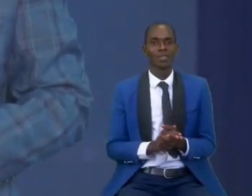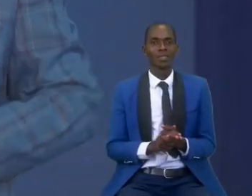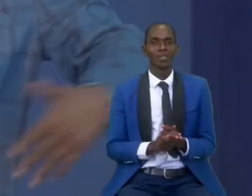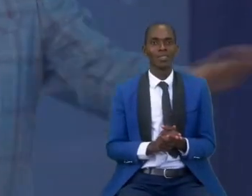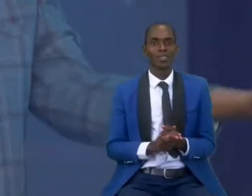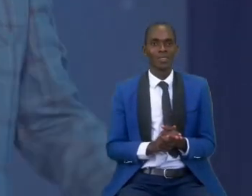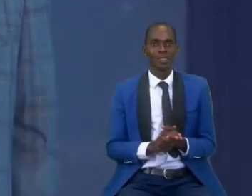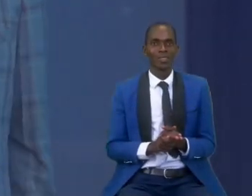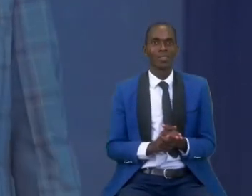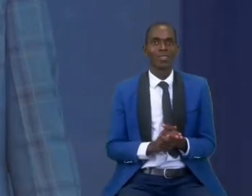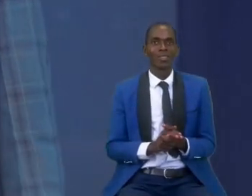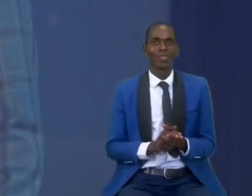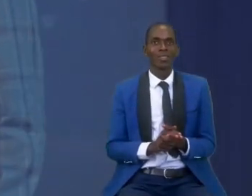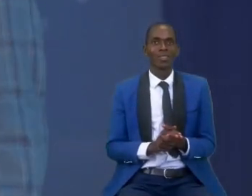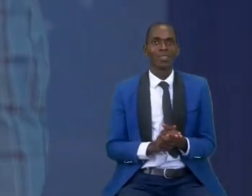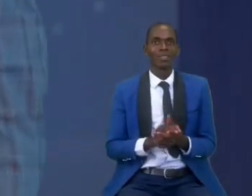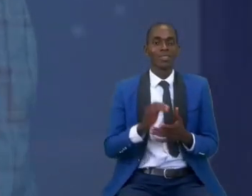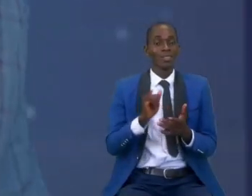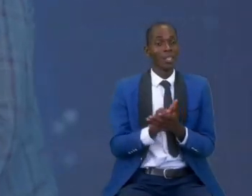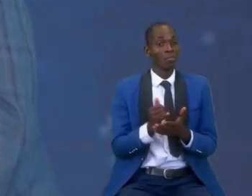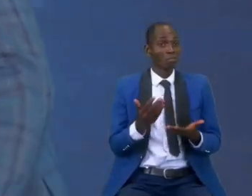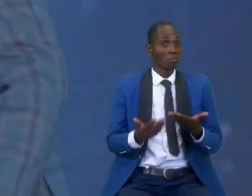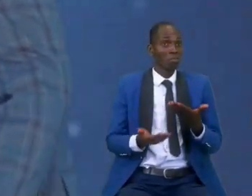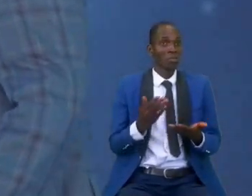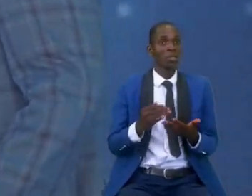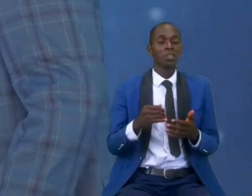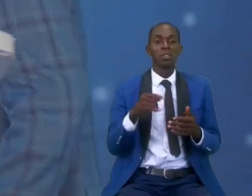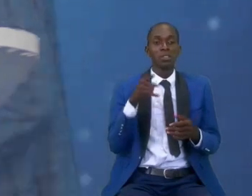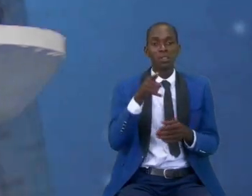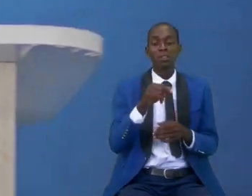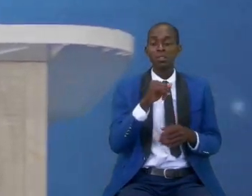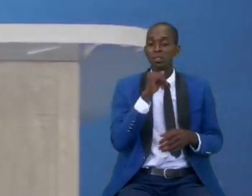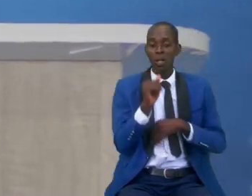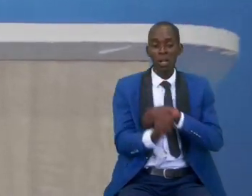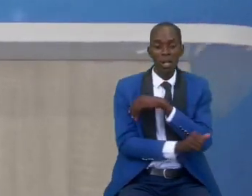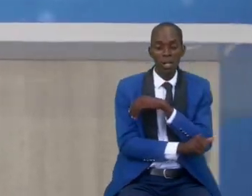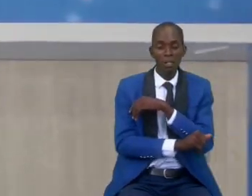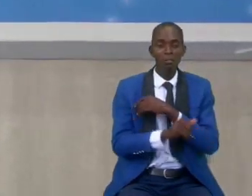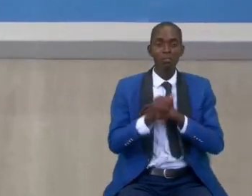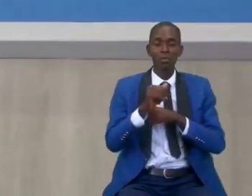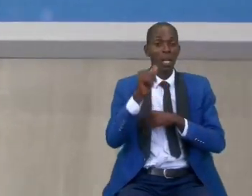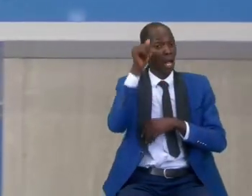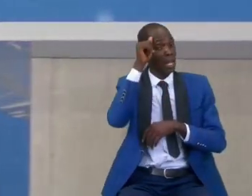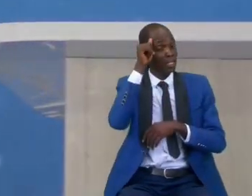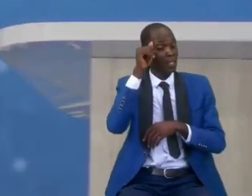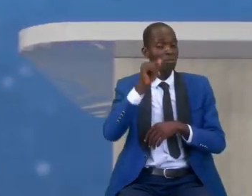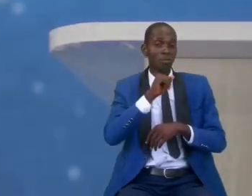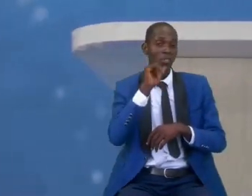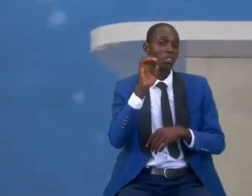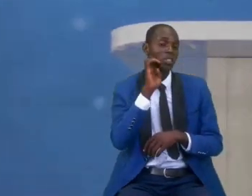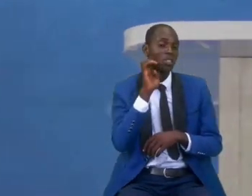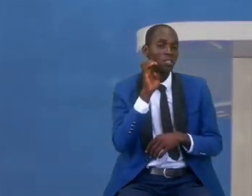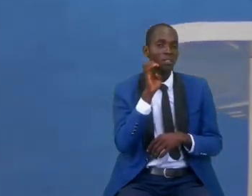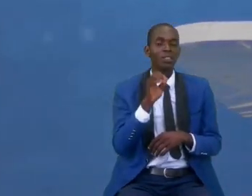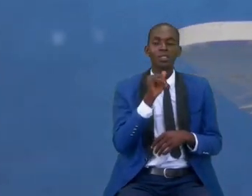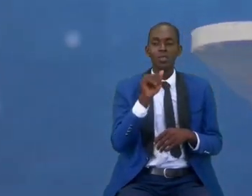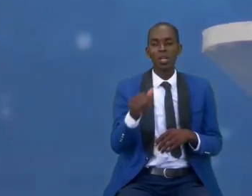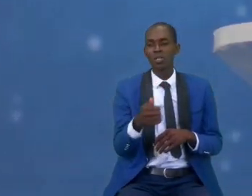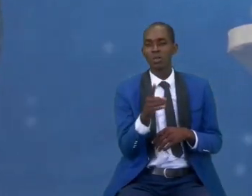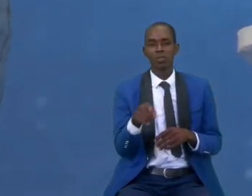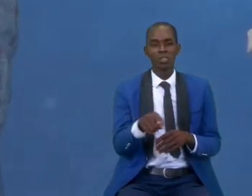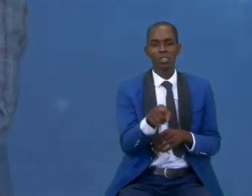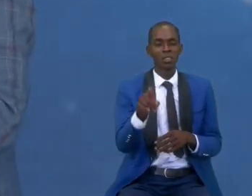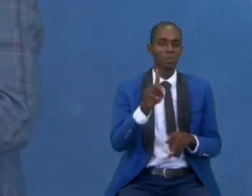Adam, it's not Eve, it's not any of these people, he's living now more than